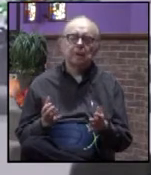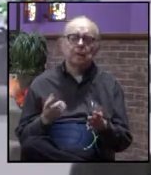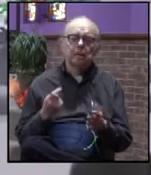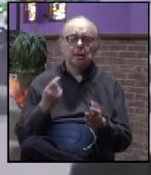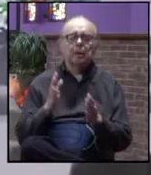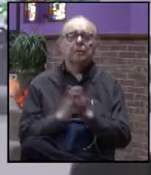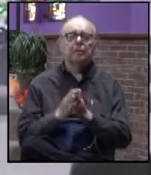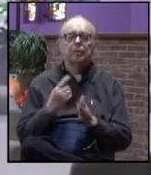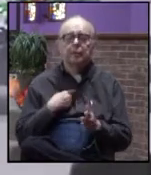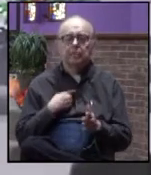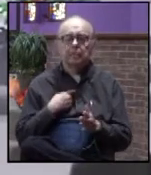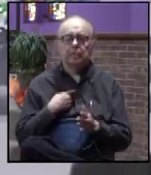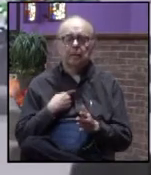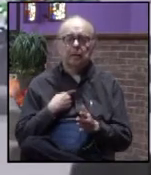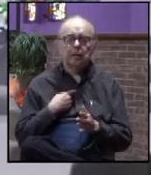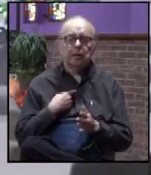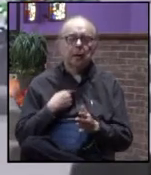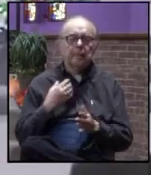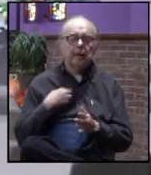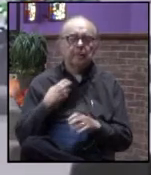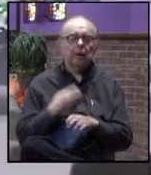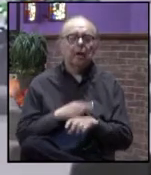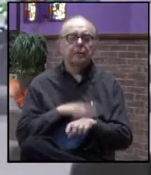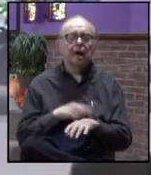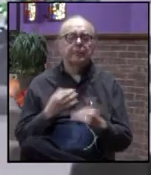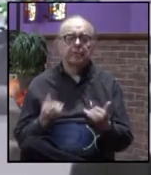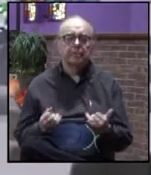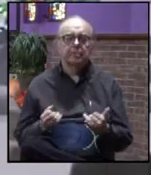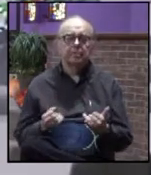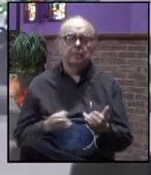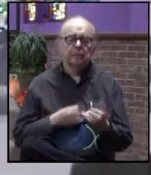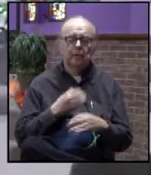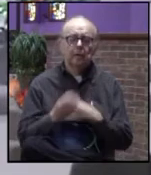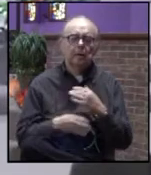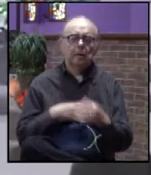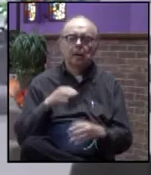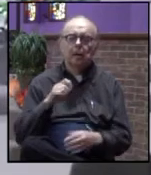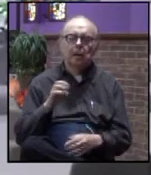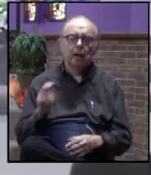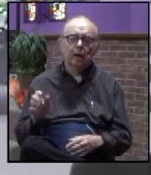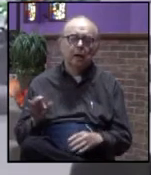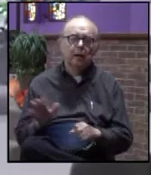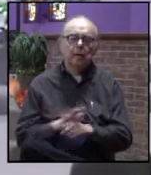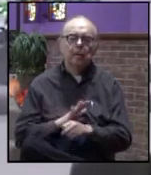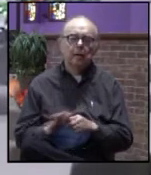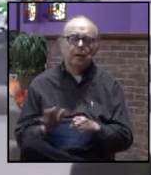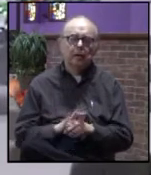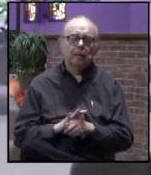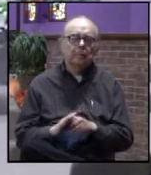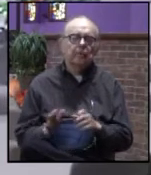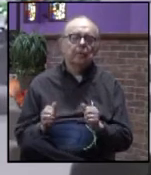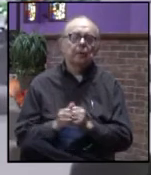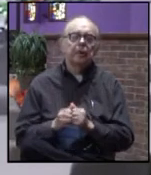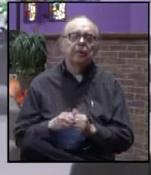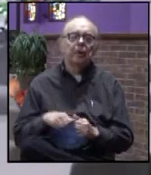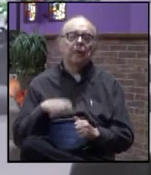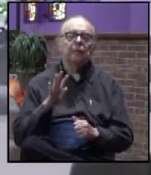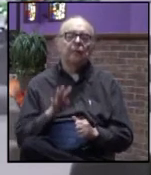pray for me because I'm going through a real hard time right now. And the next post is filled with all kinds of four-letter words.